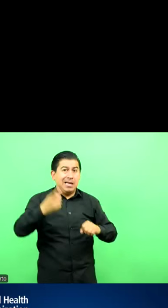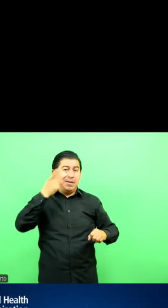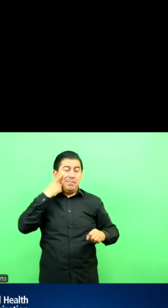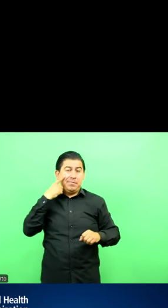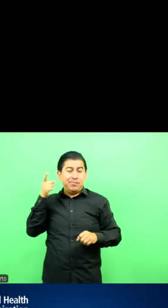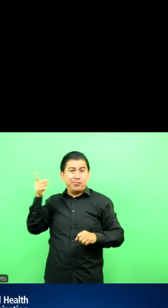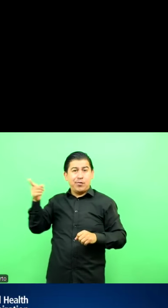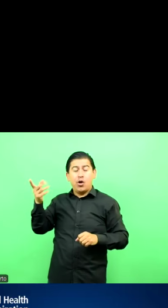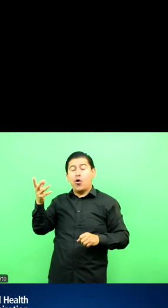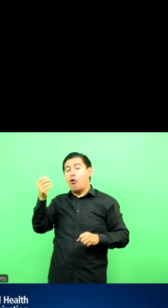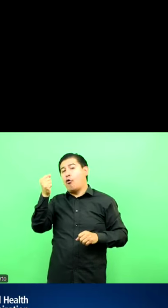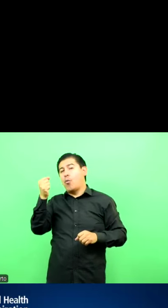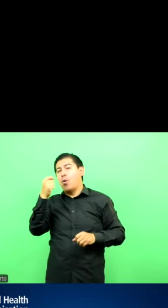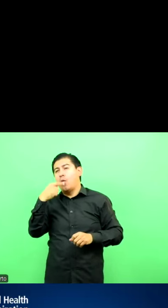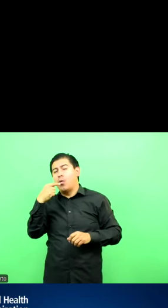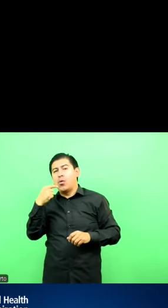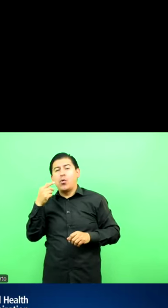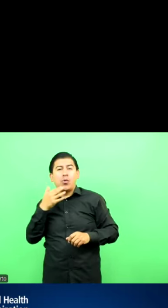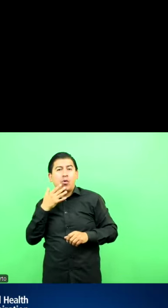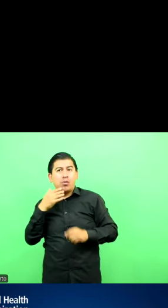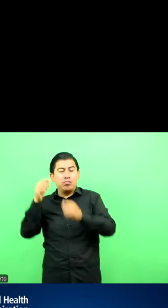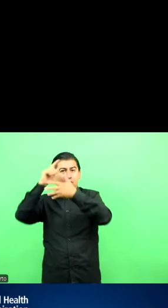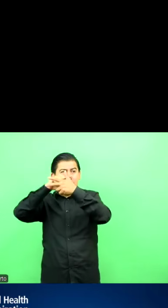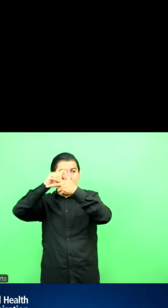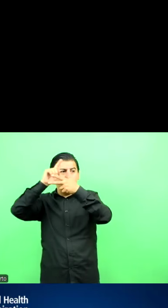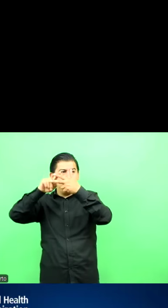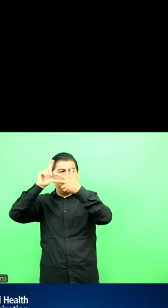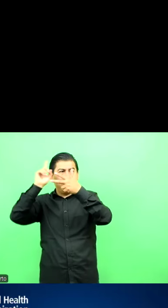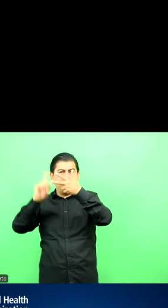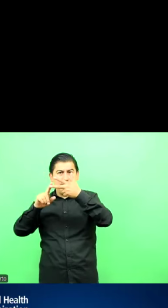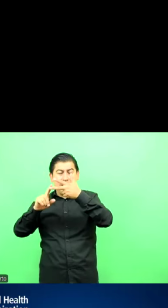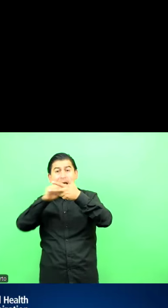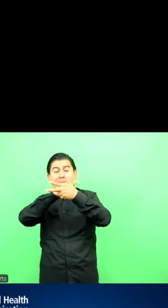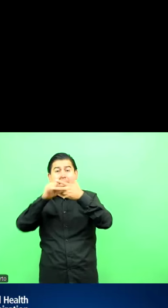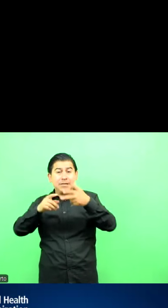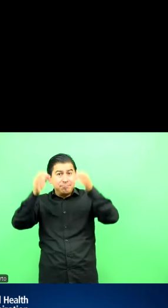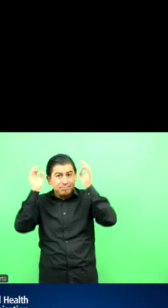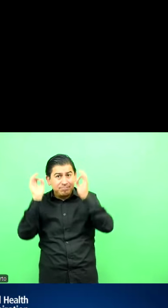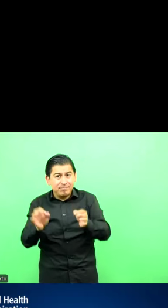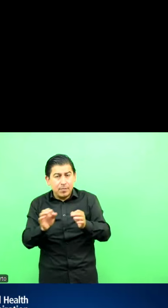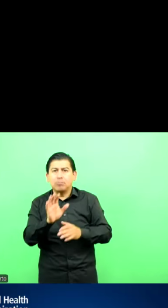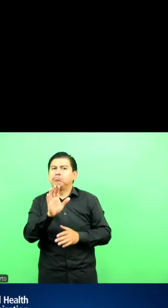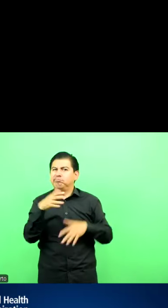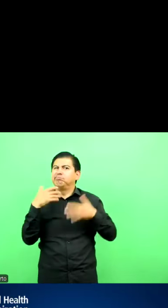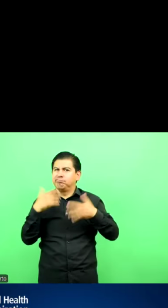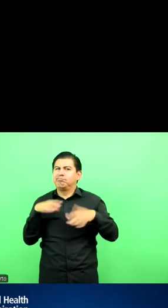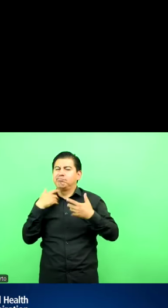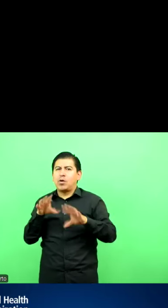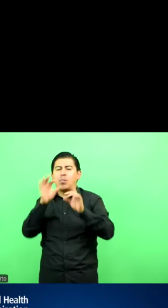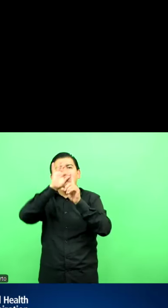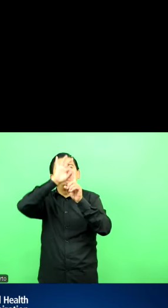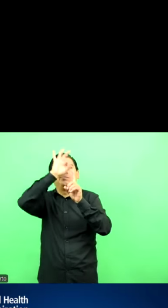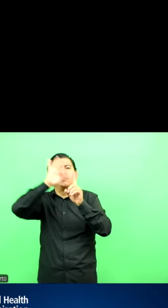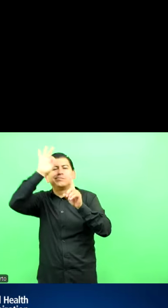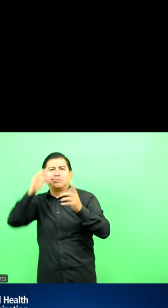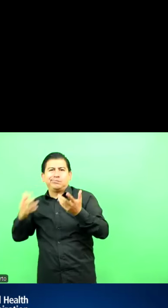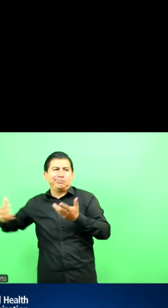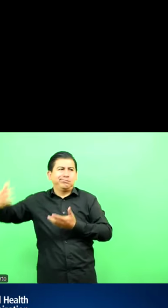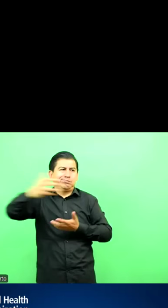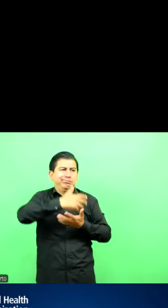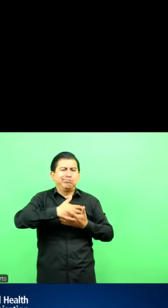data plotting as per se. So when we have natural events and societal crises, we also have